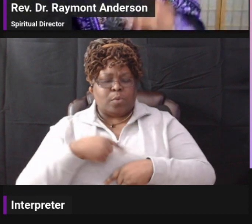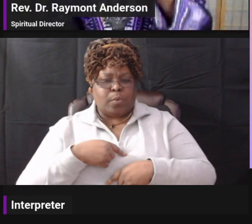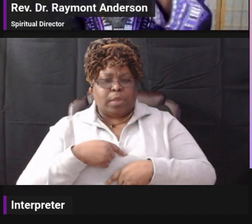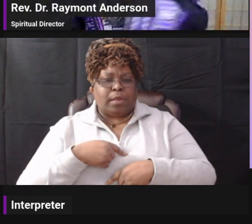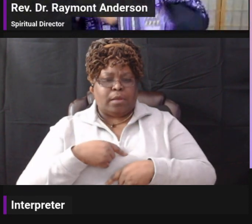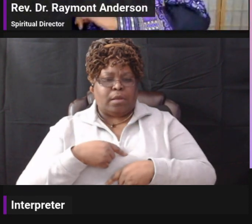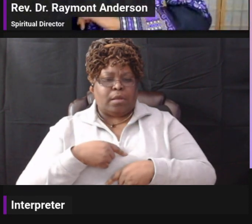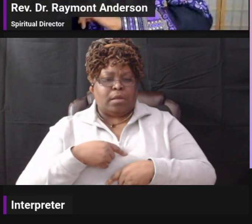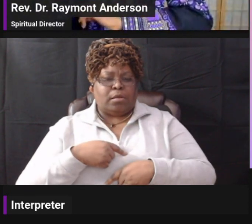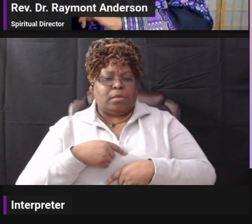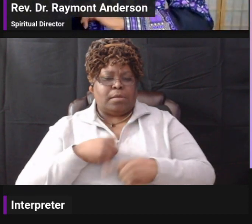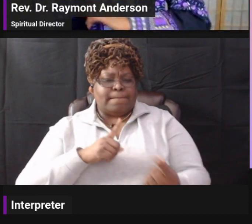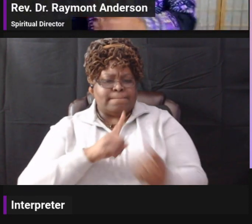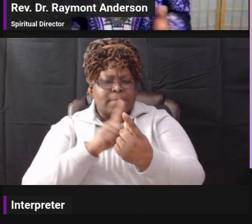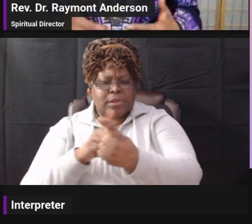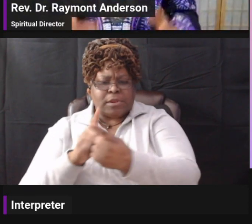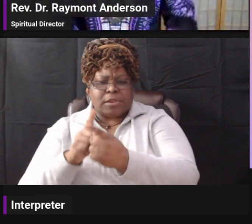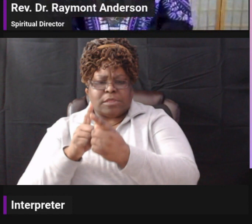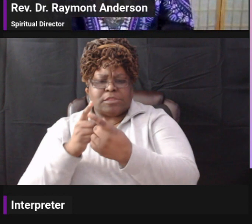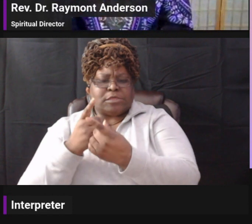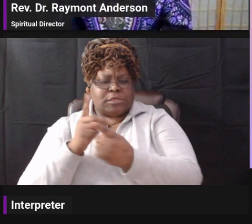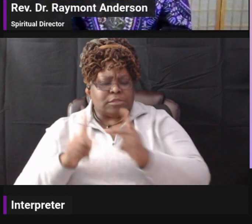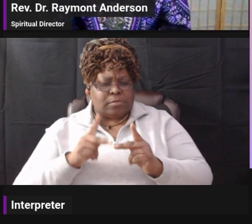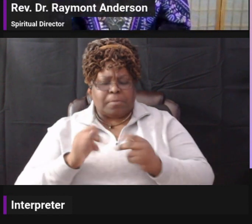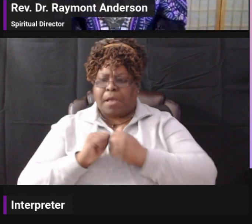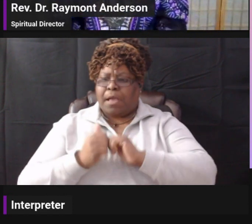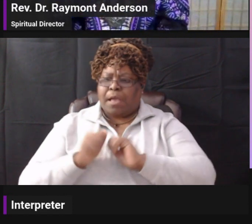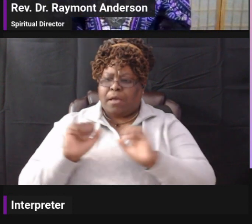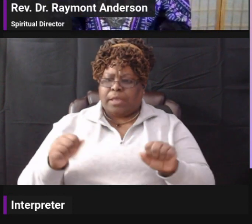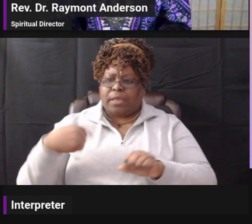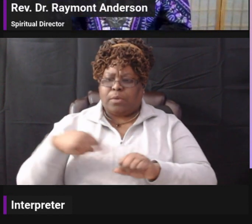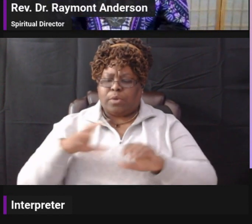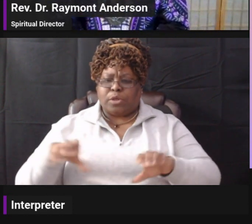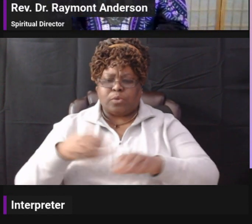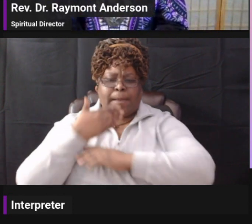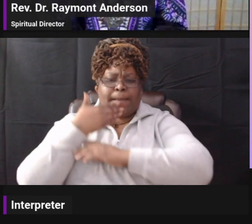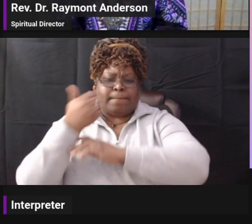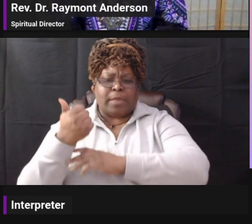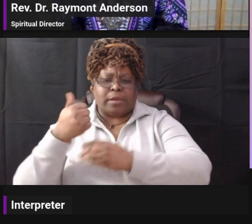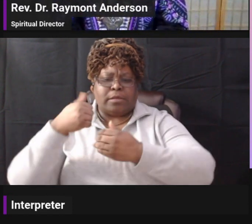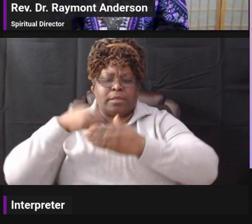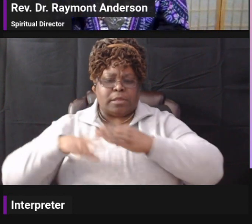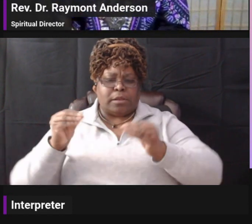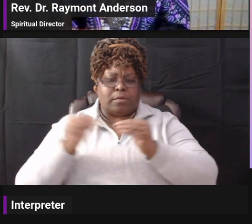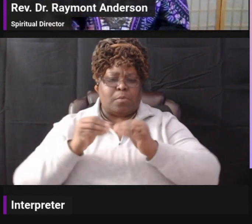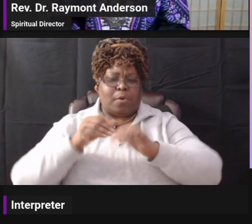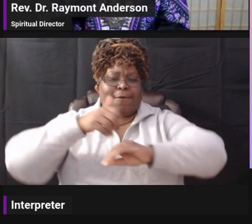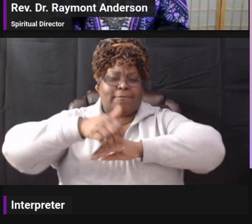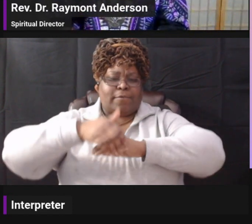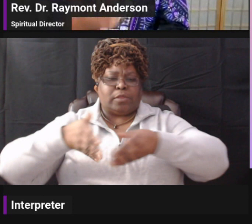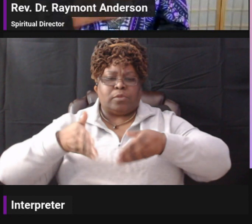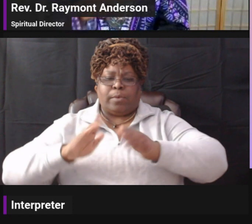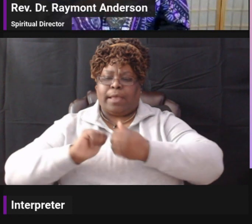individuals. So how can we do so better in a more effective manner? How can